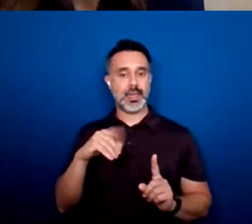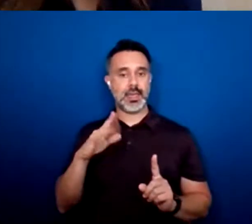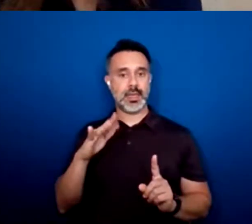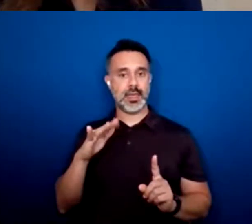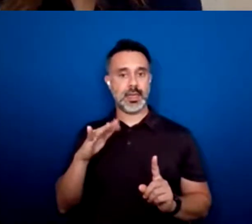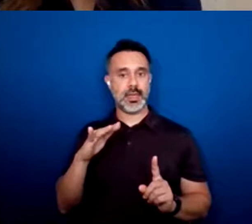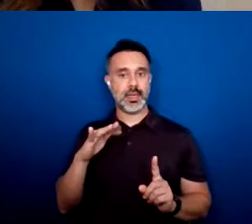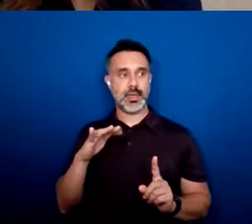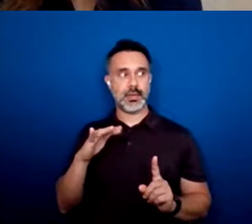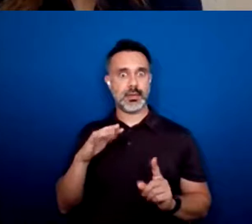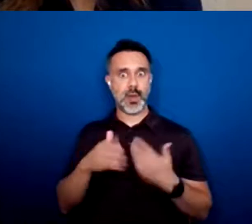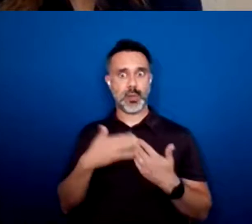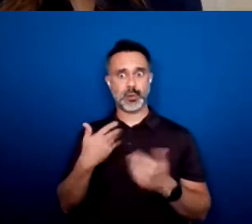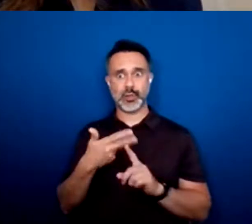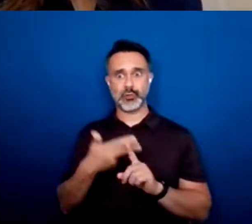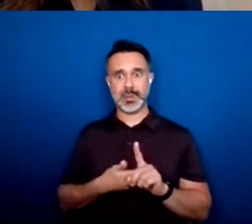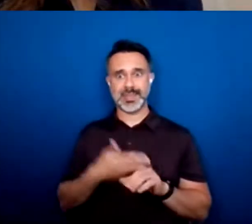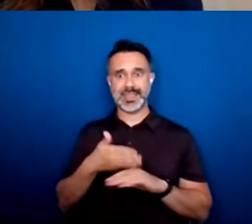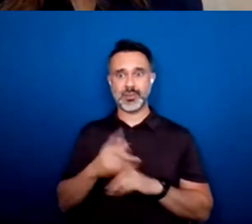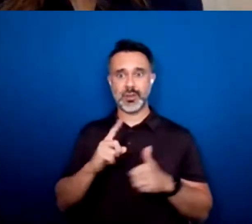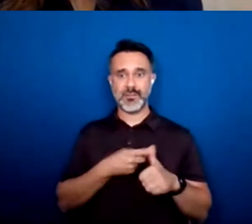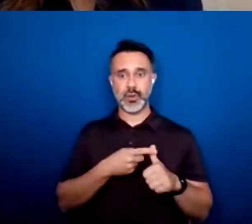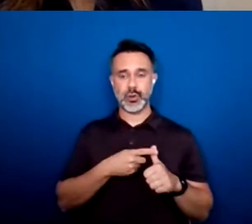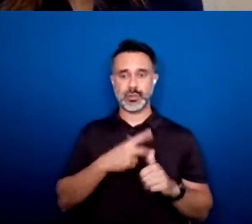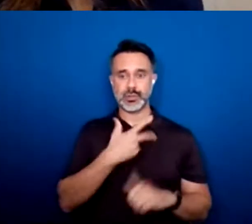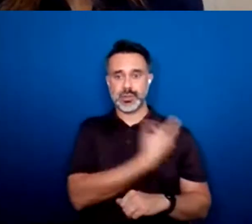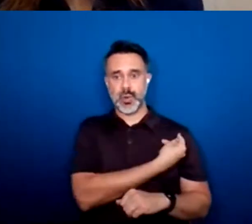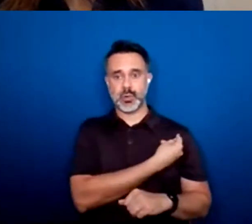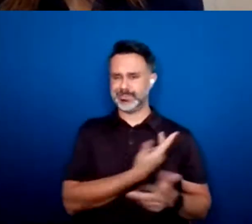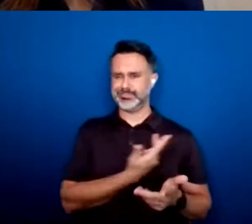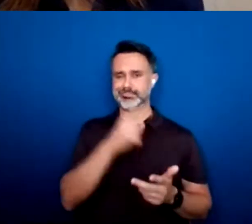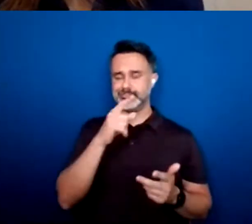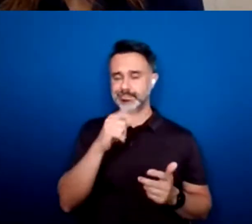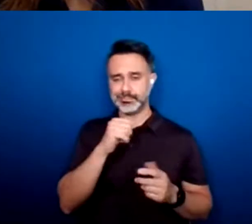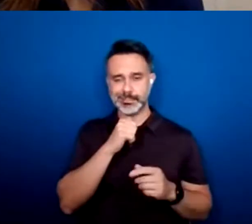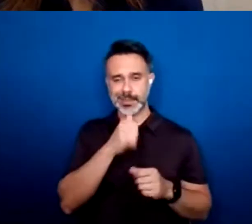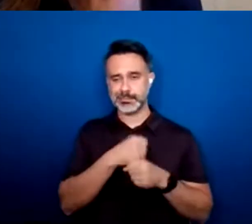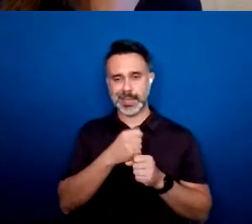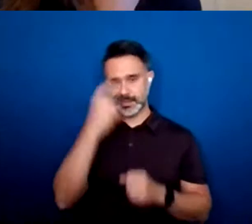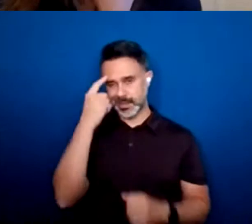almost 3 months after your first dose of vaccine. That doesn't make any sense.